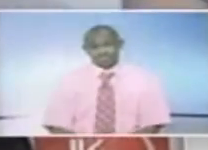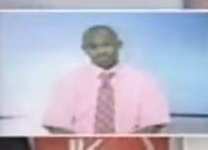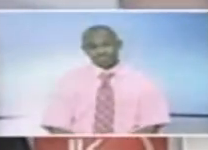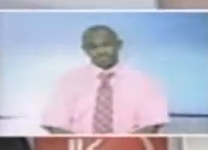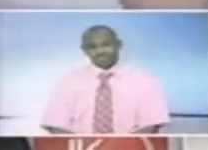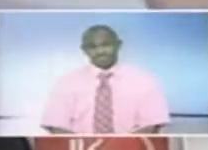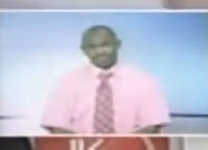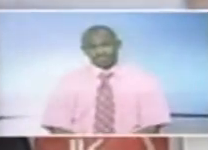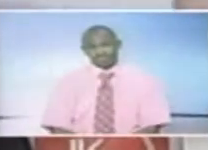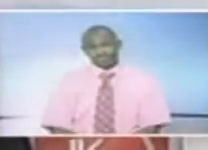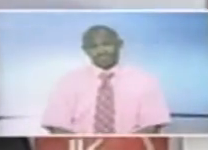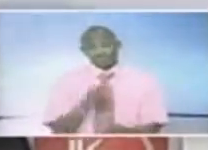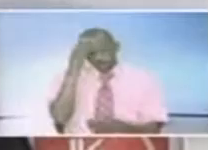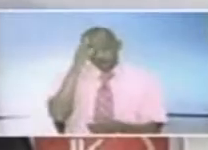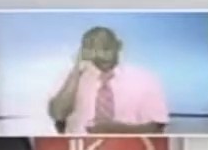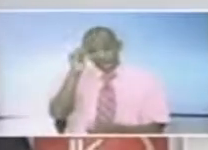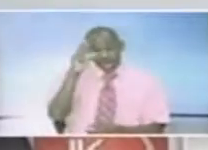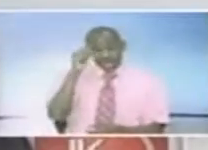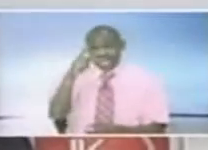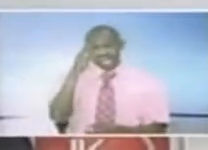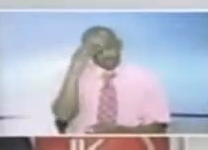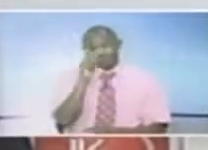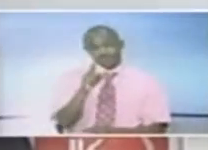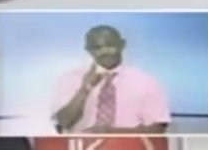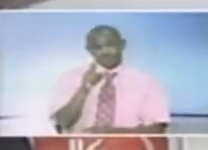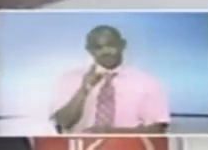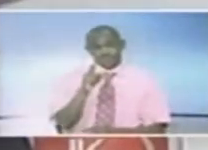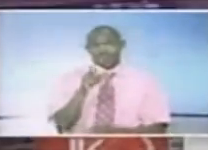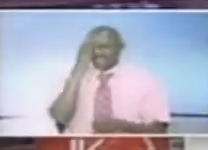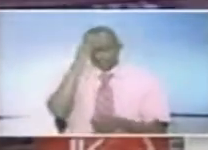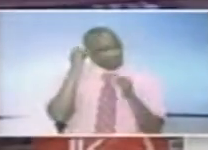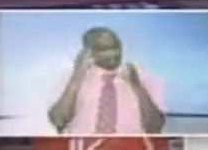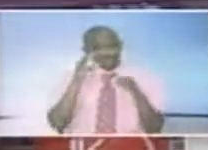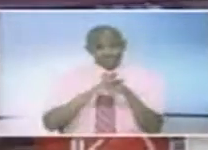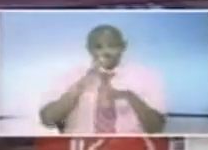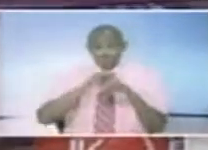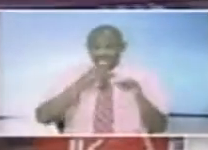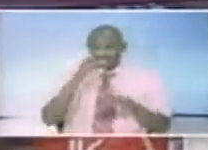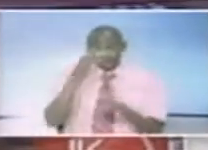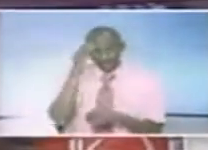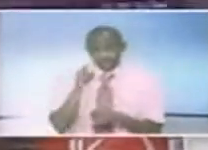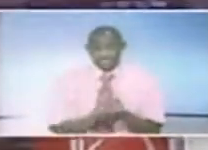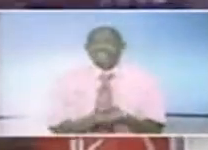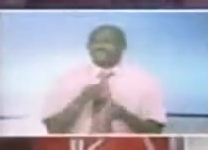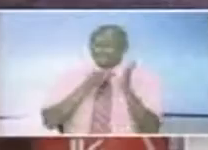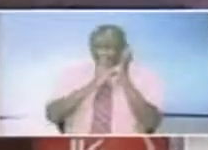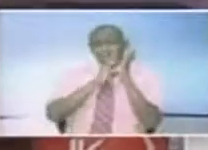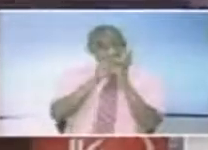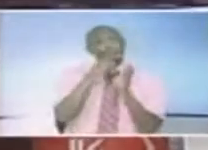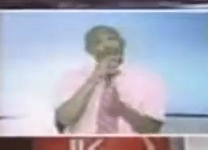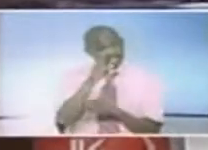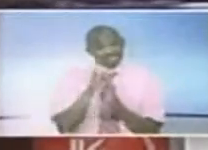Thanks, Mac. Otani. You know Mac? I don't know him. Okay, I know so many people online, so I may not know. You're a famous guy, man. You're a famous